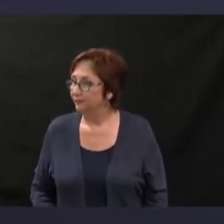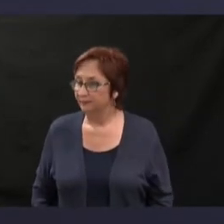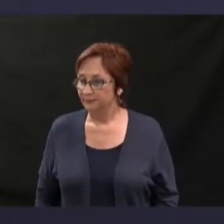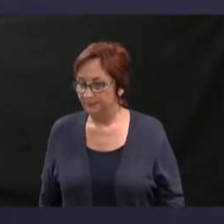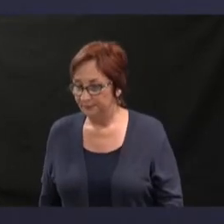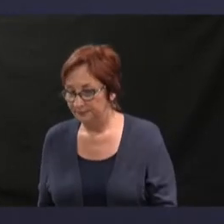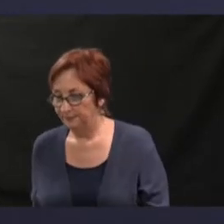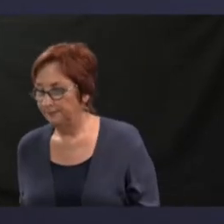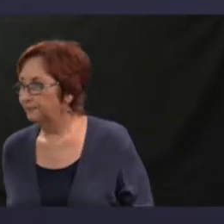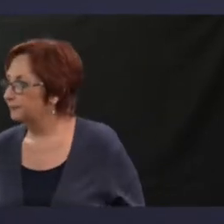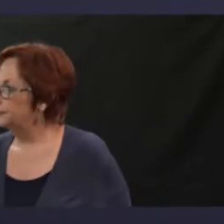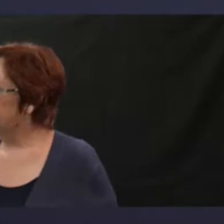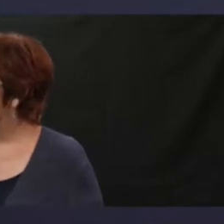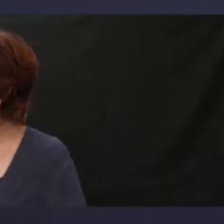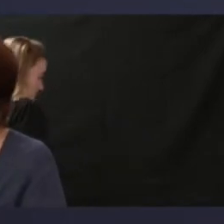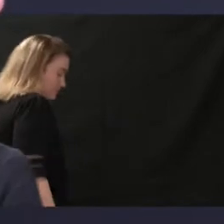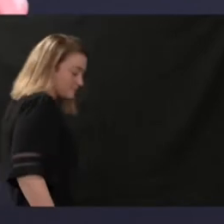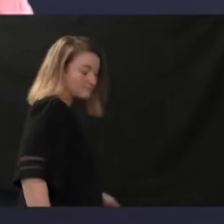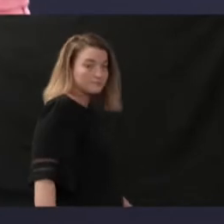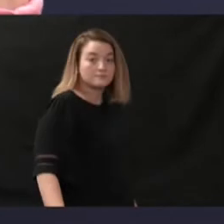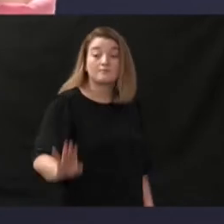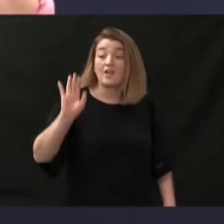question. Okay. Thinking about